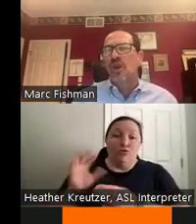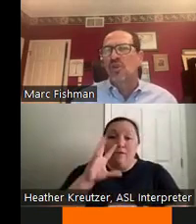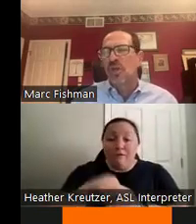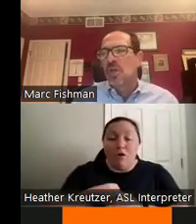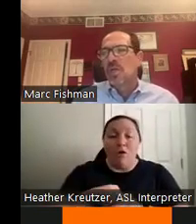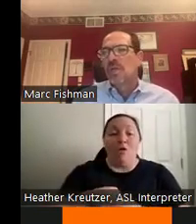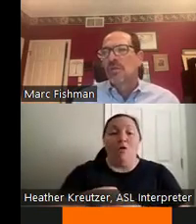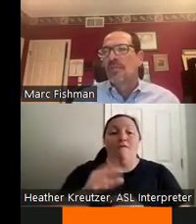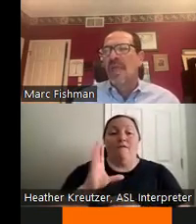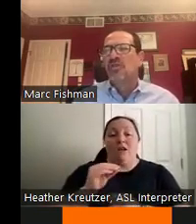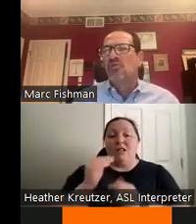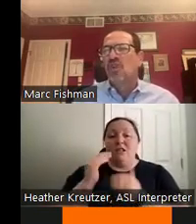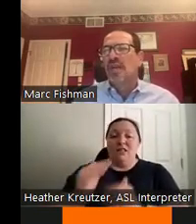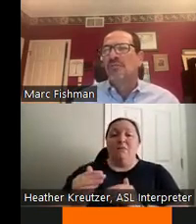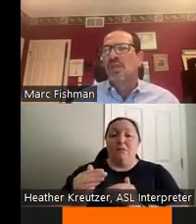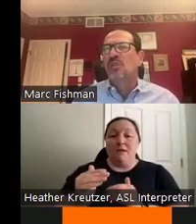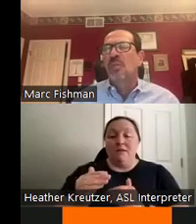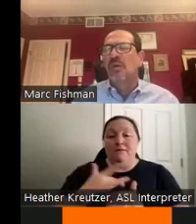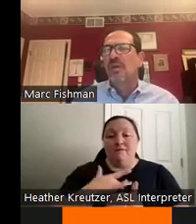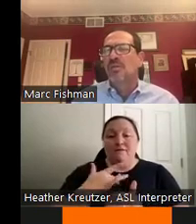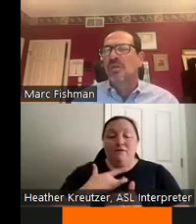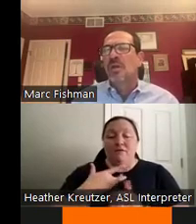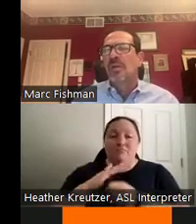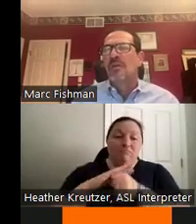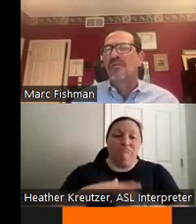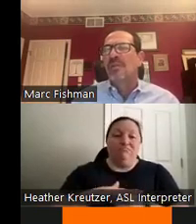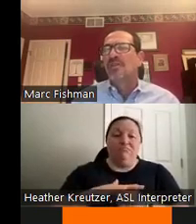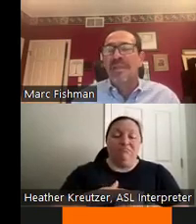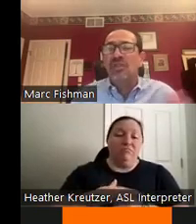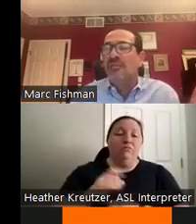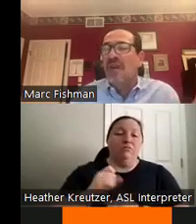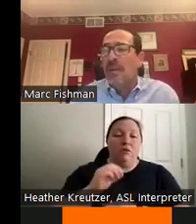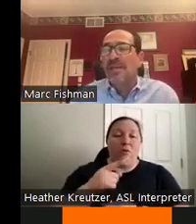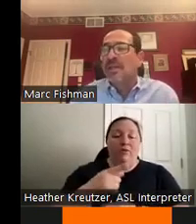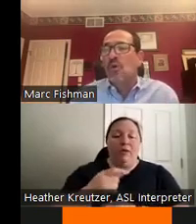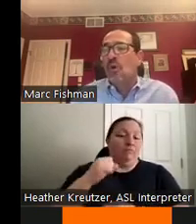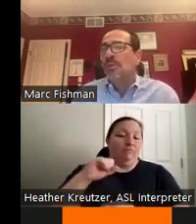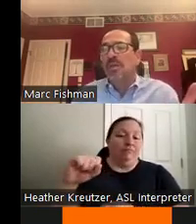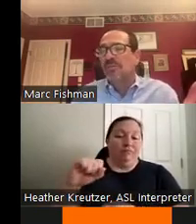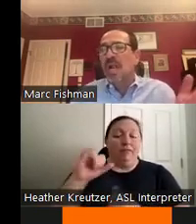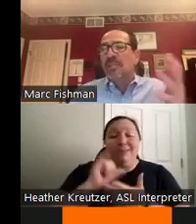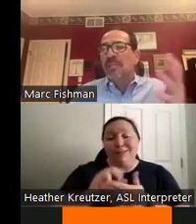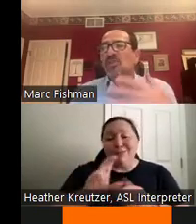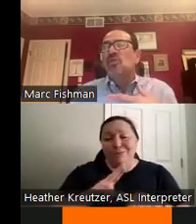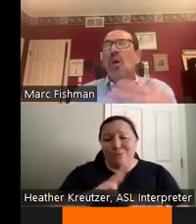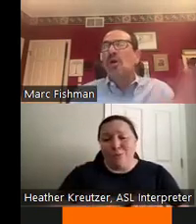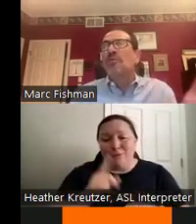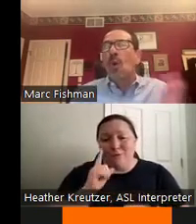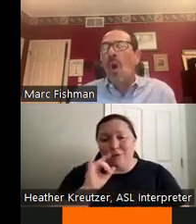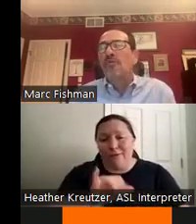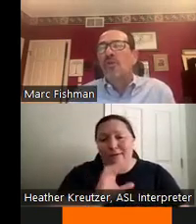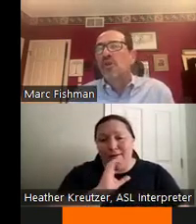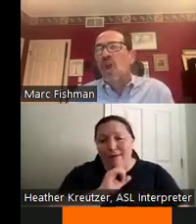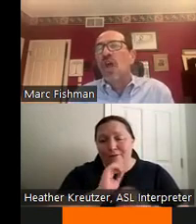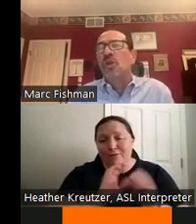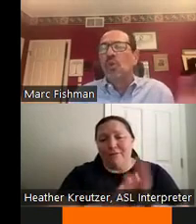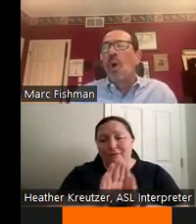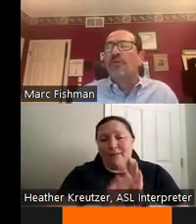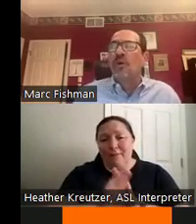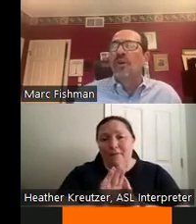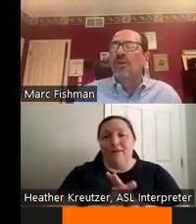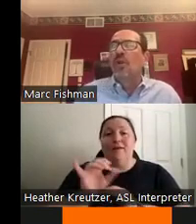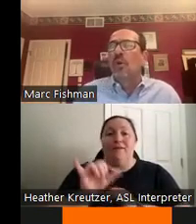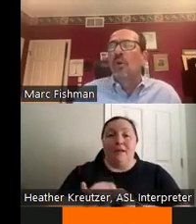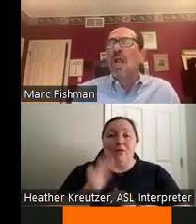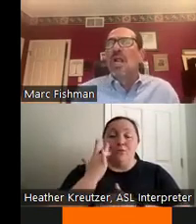of restriction that they subjectively experience by their families. Now, that's developmentally normative. This is part of the 1 foot in childhood,